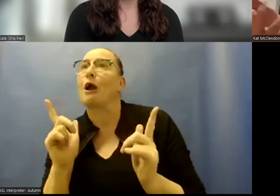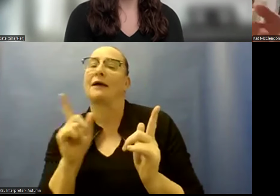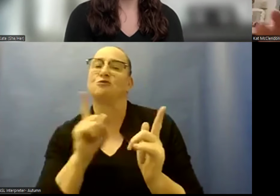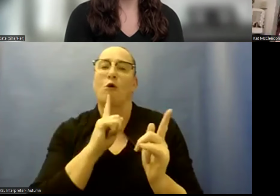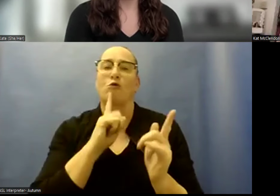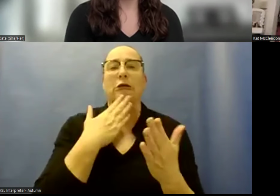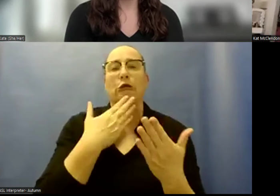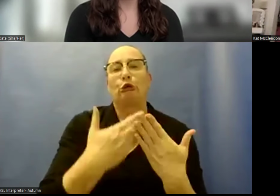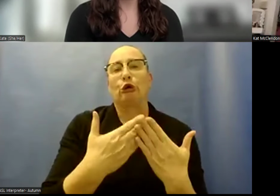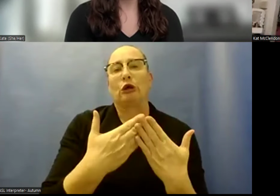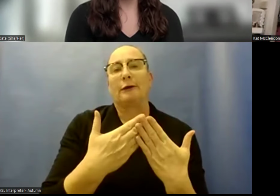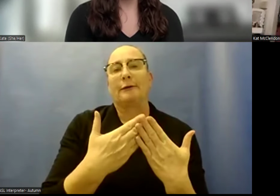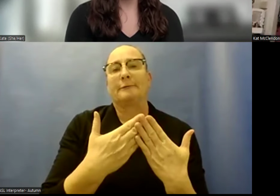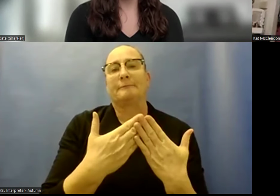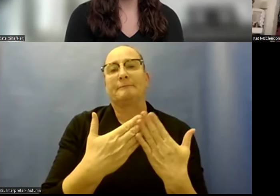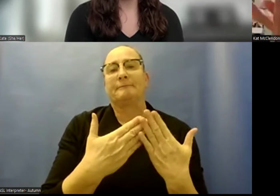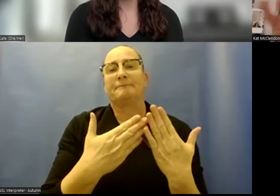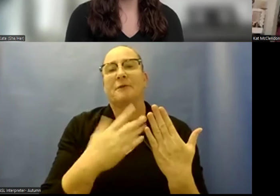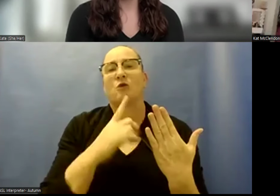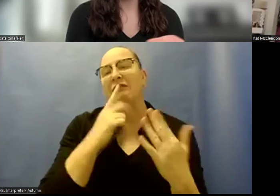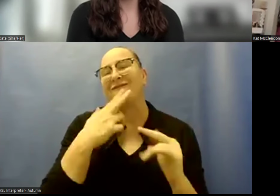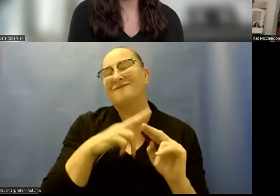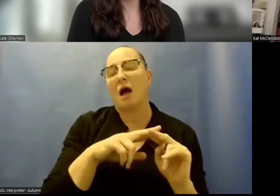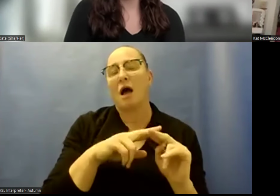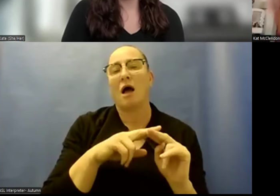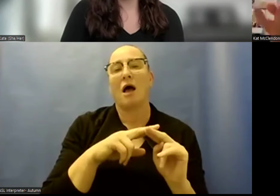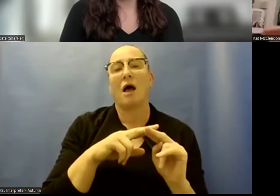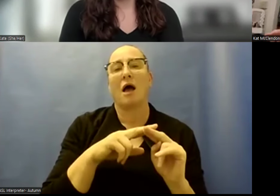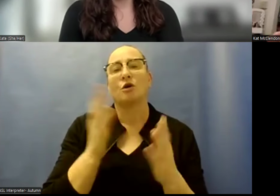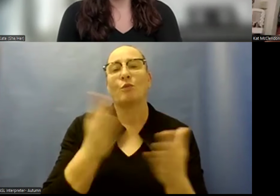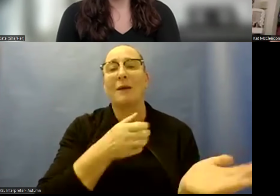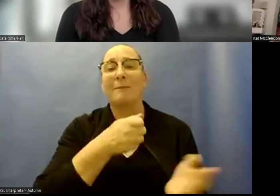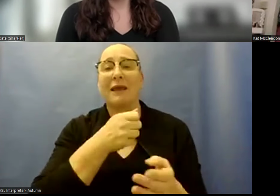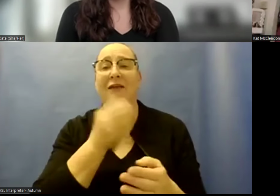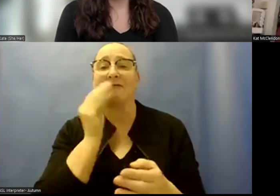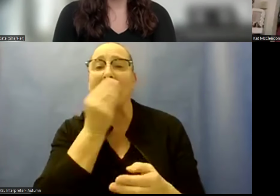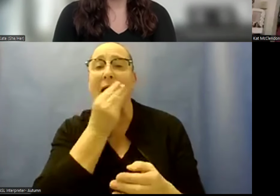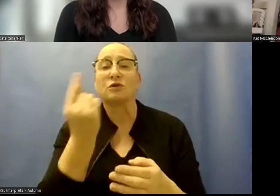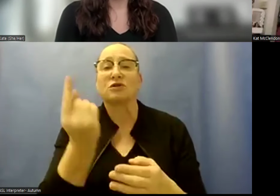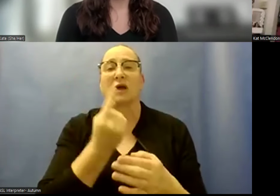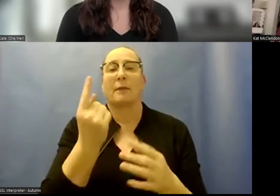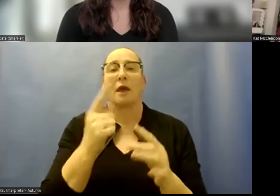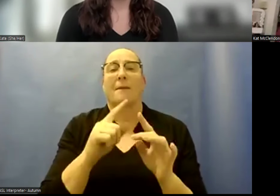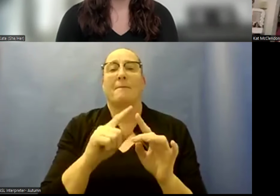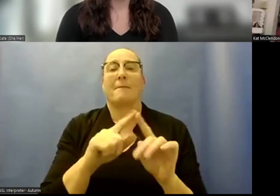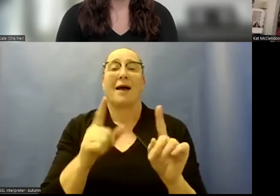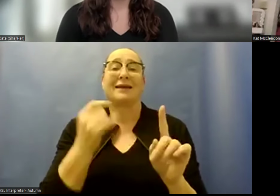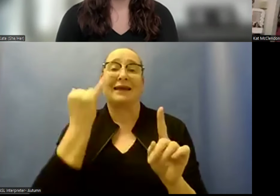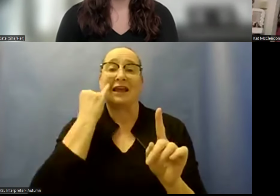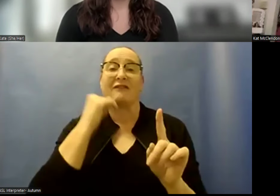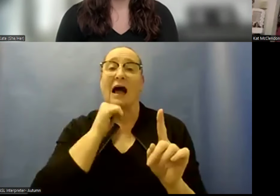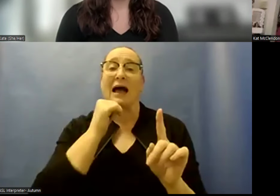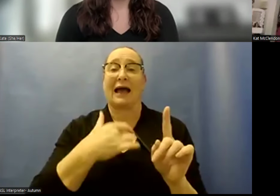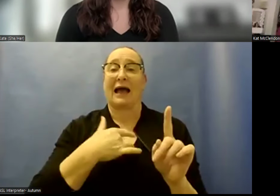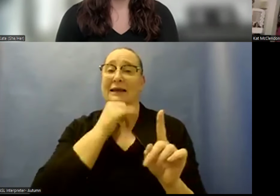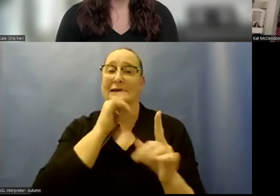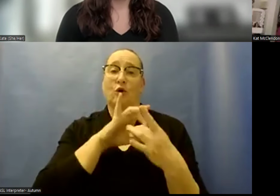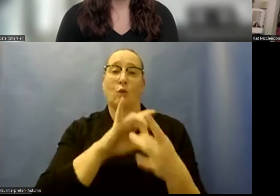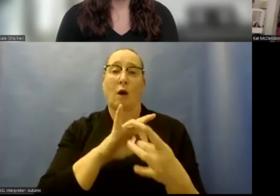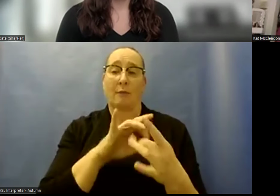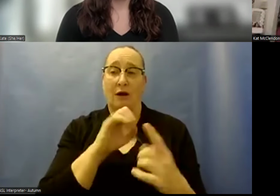good, just like something really fun, like bring me flowers or something like that. But then if I didn't cooperate in